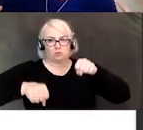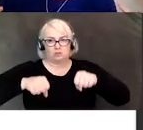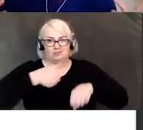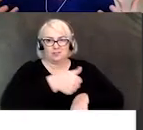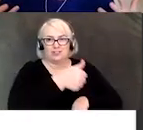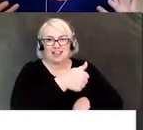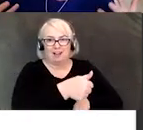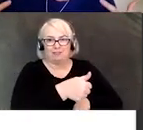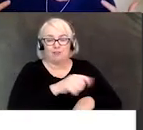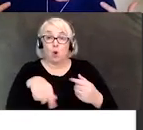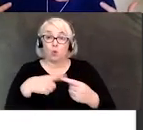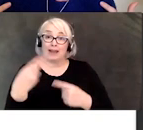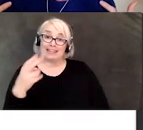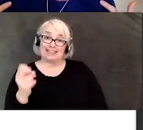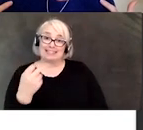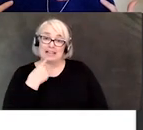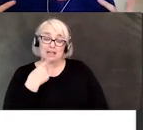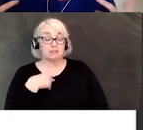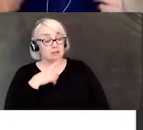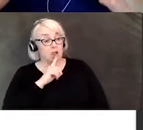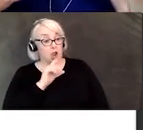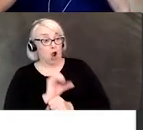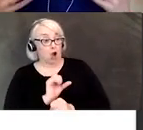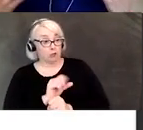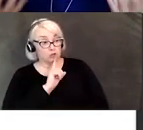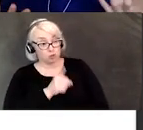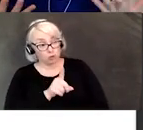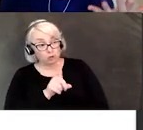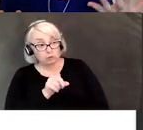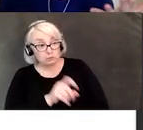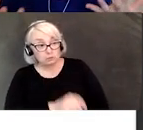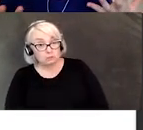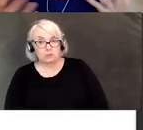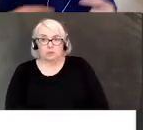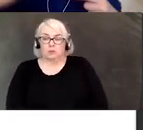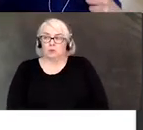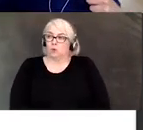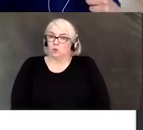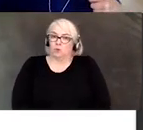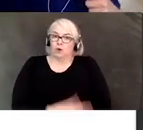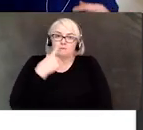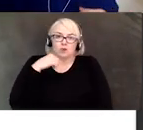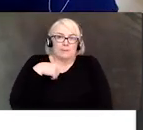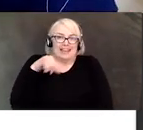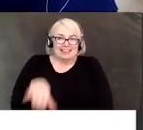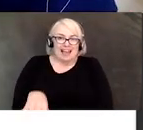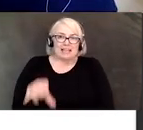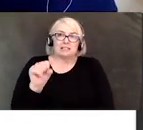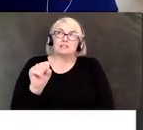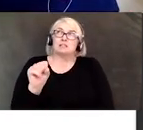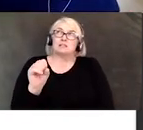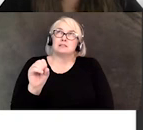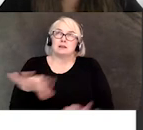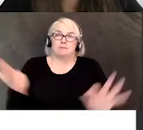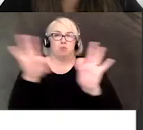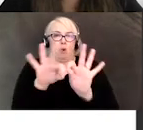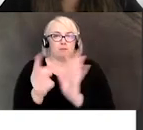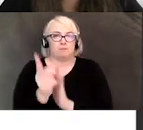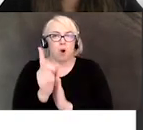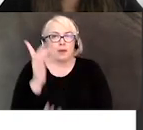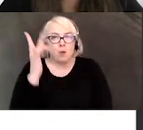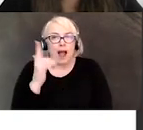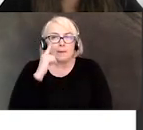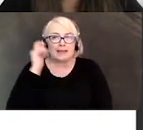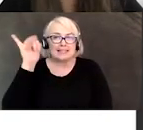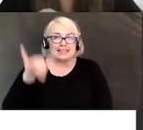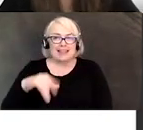I feel like that's just such a, it, for me, the reason it's such an important moment is because that is the, the click